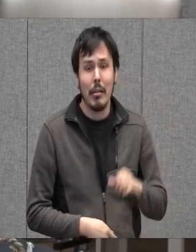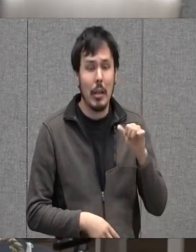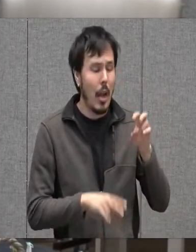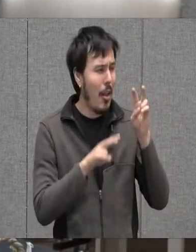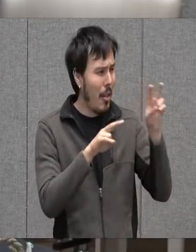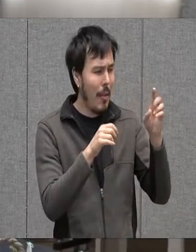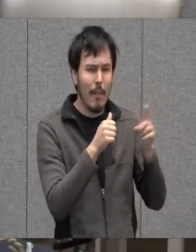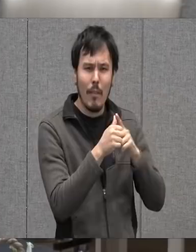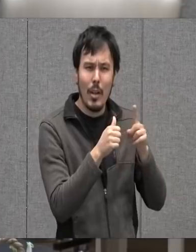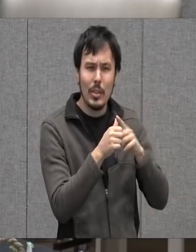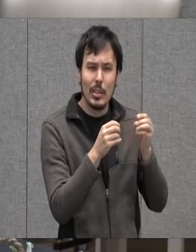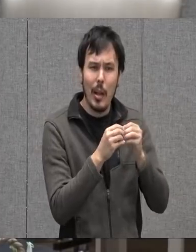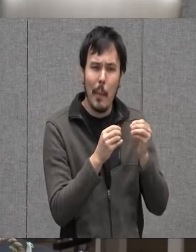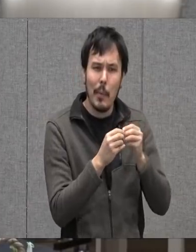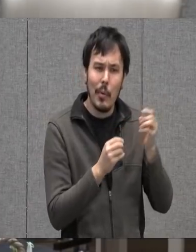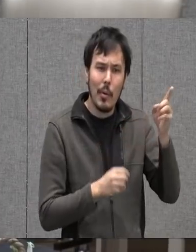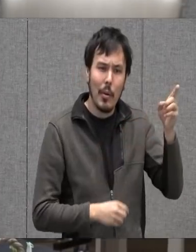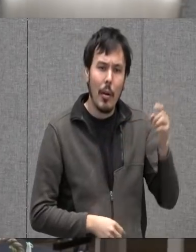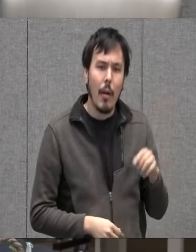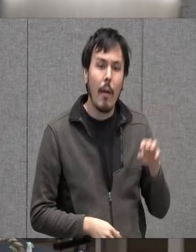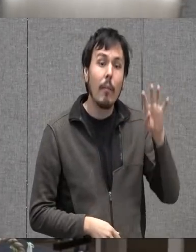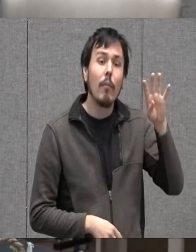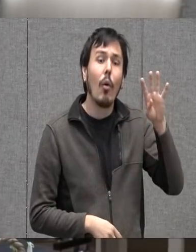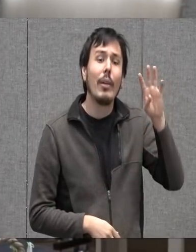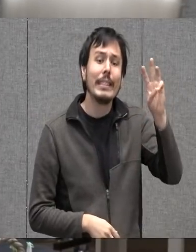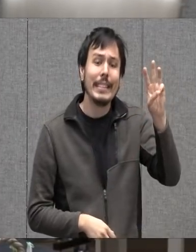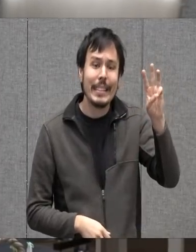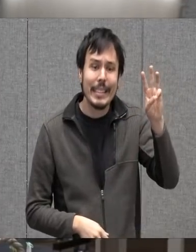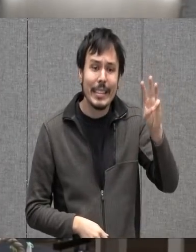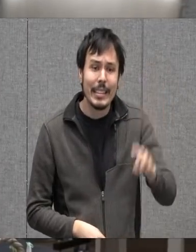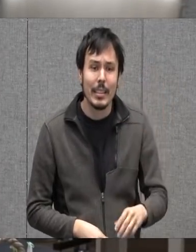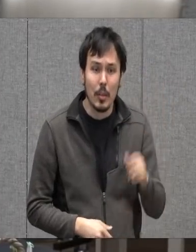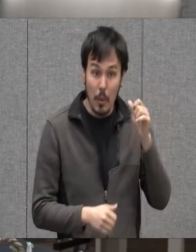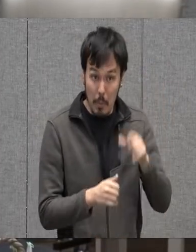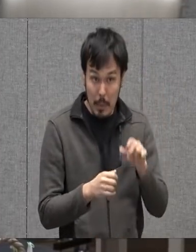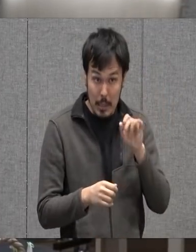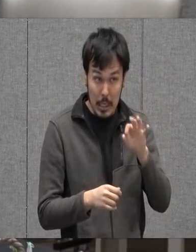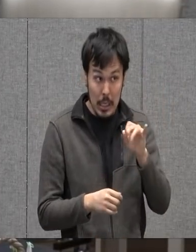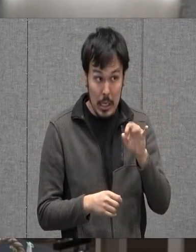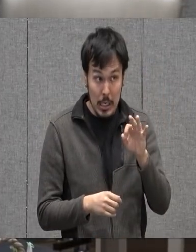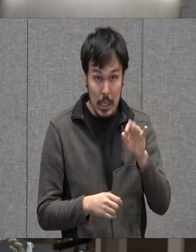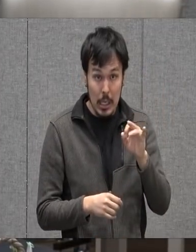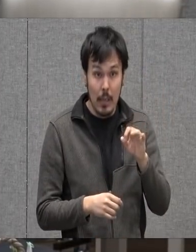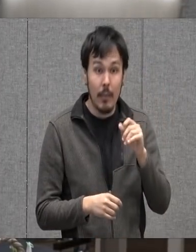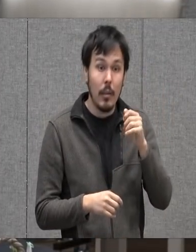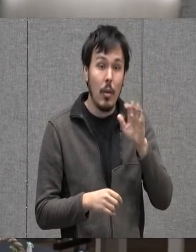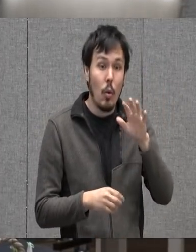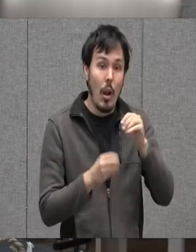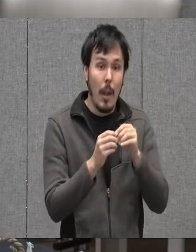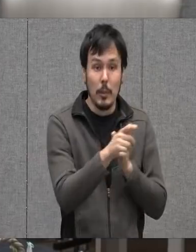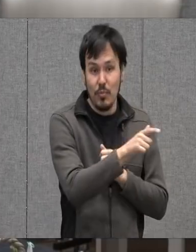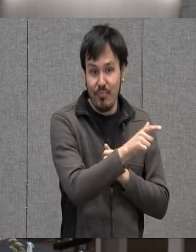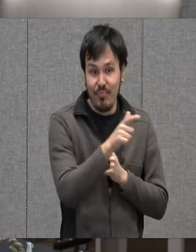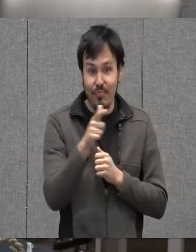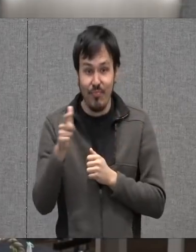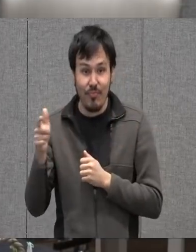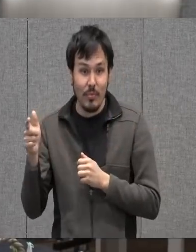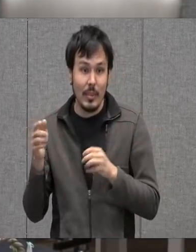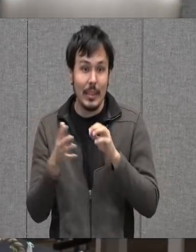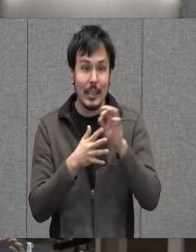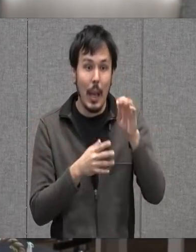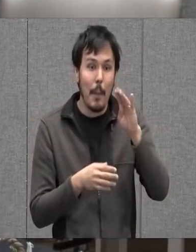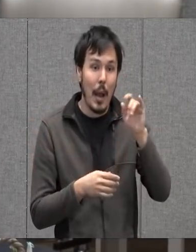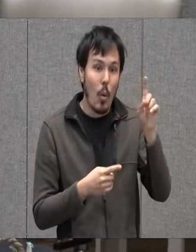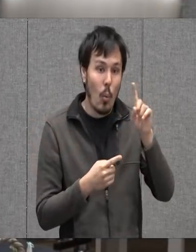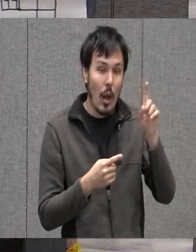one. I have 46. Remember, we said if we're going this way across there, we're counting by ones. 1,